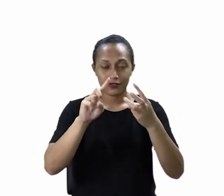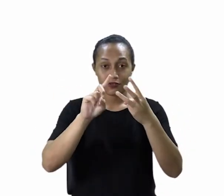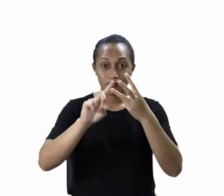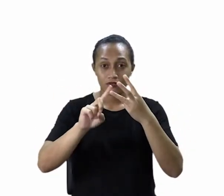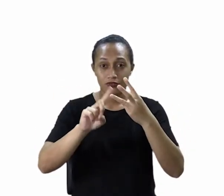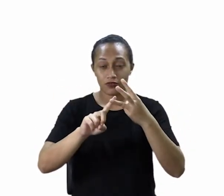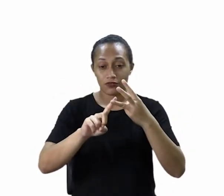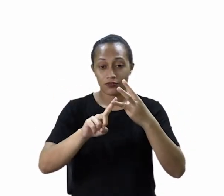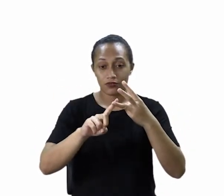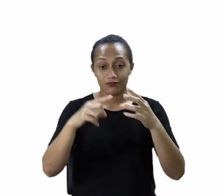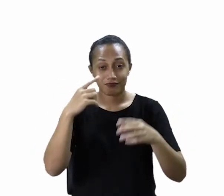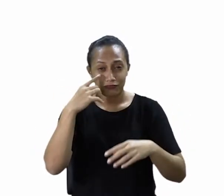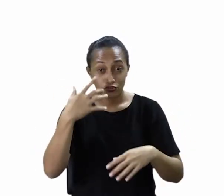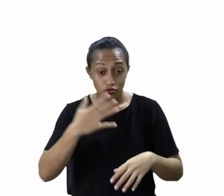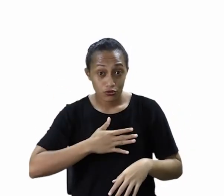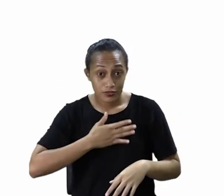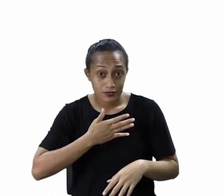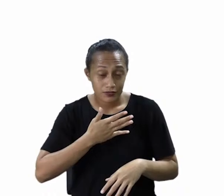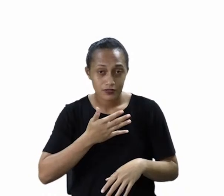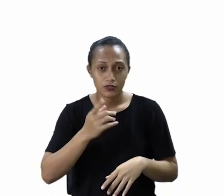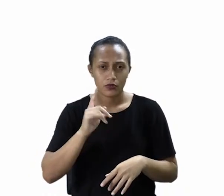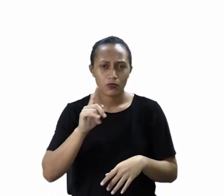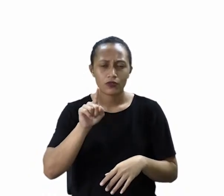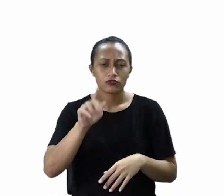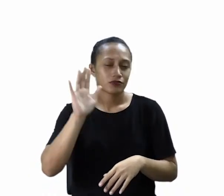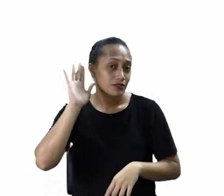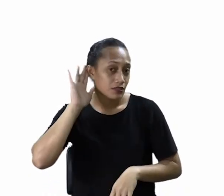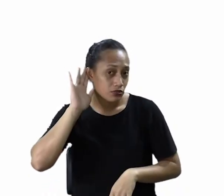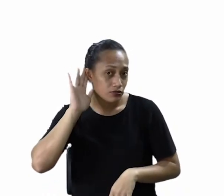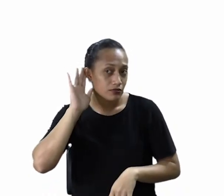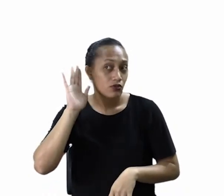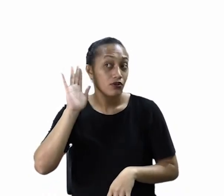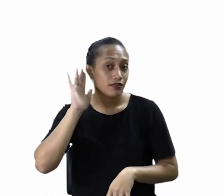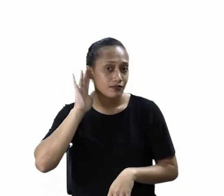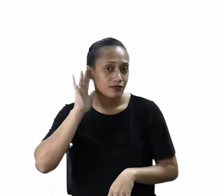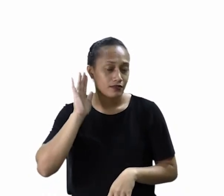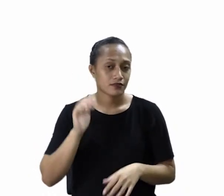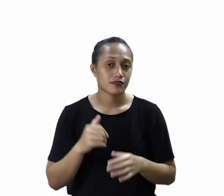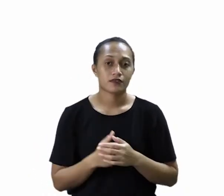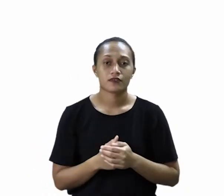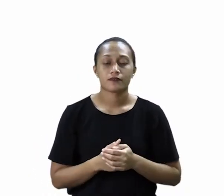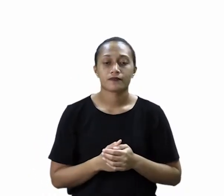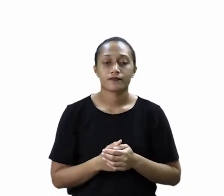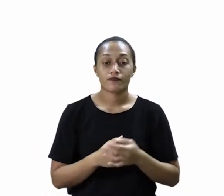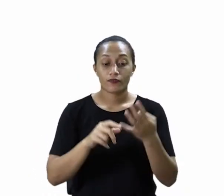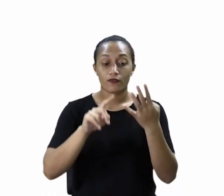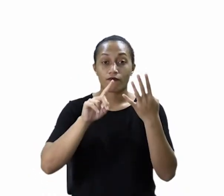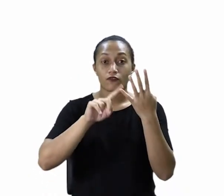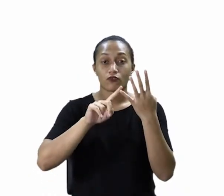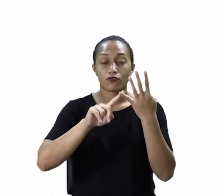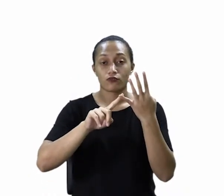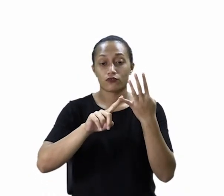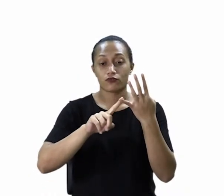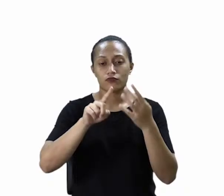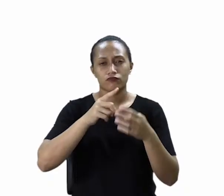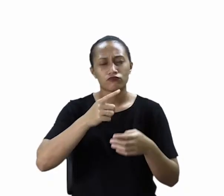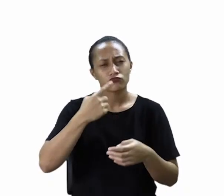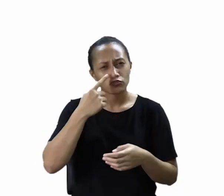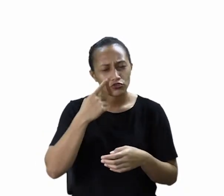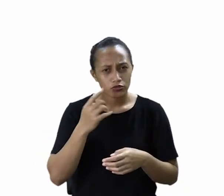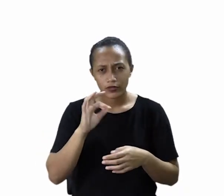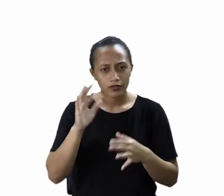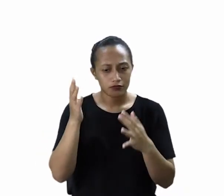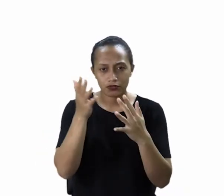Third, show interest in what you are hearing or listening to. Fourth, try not